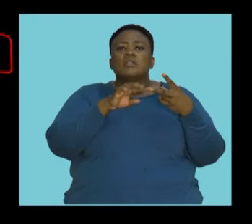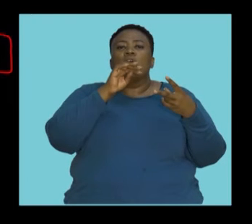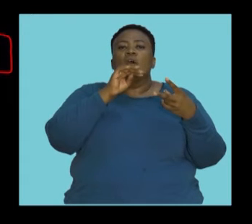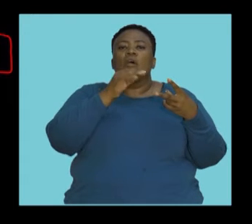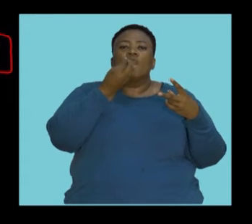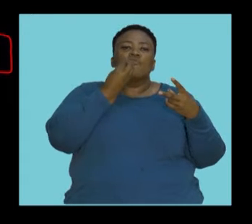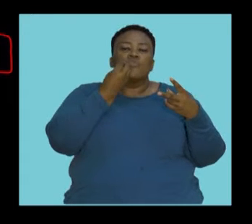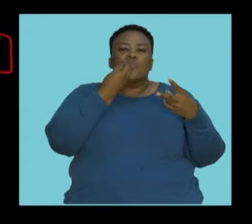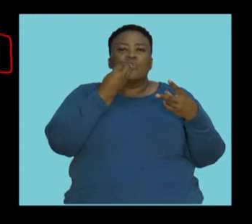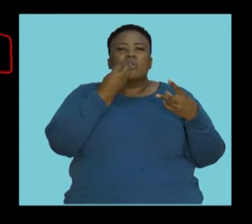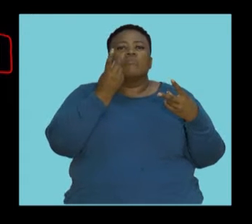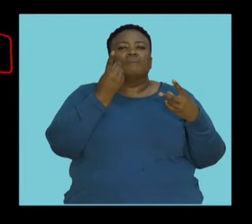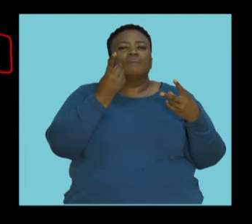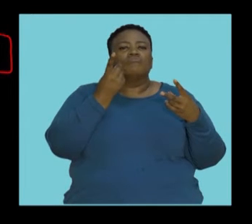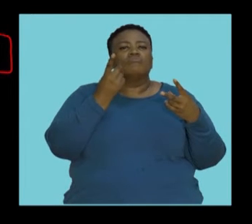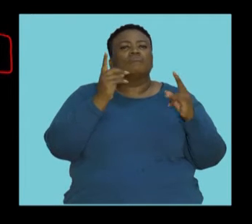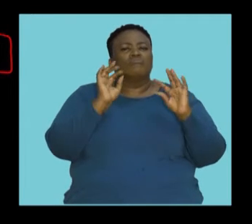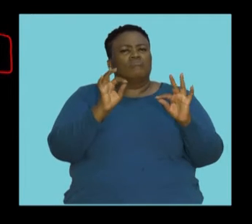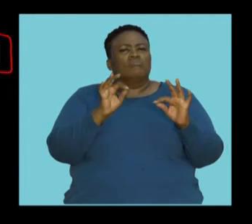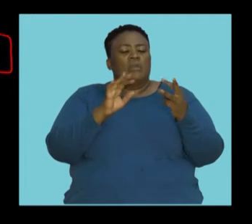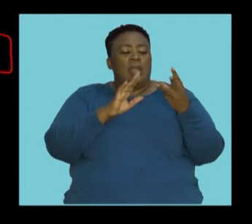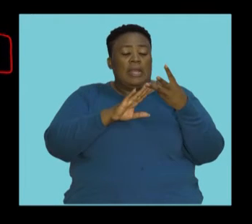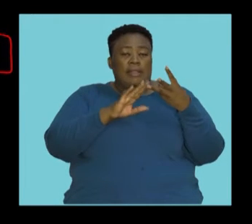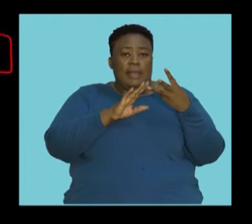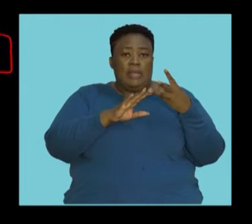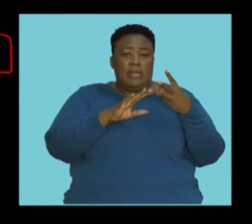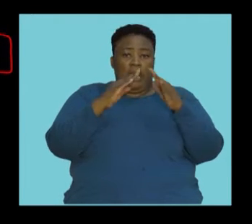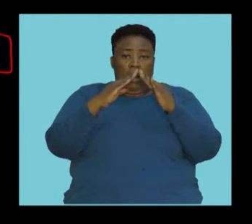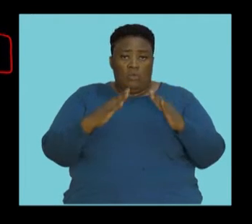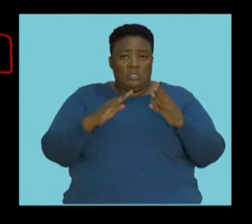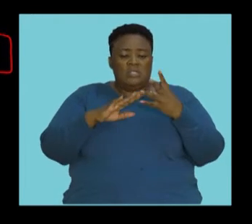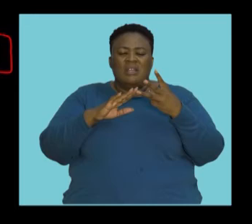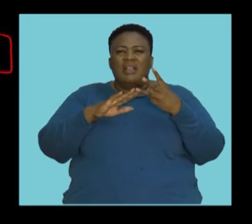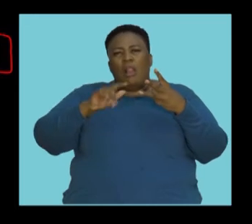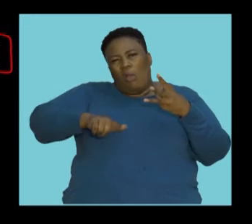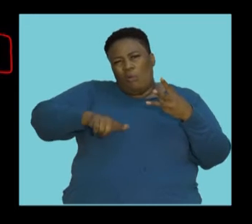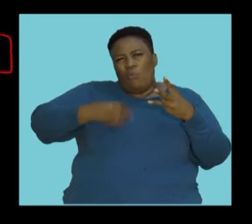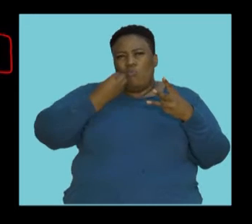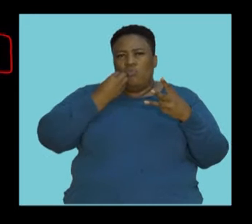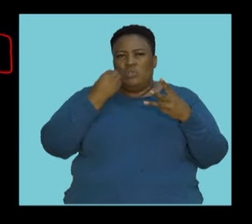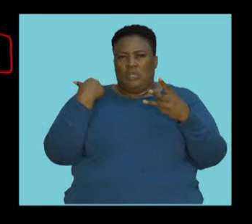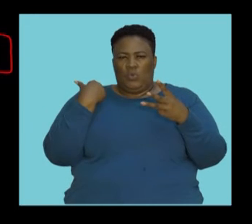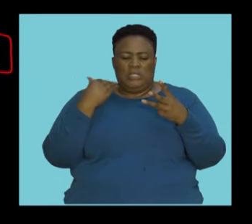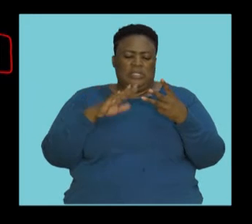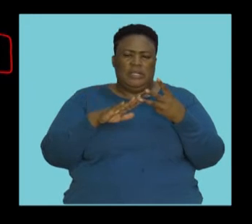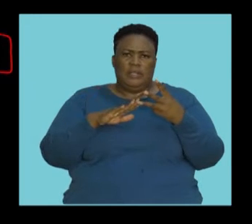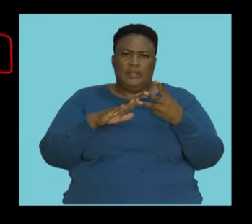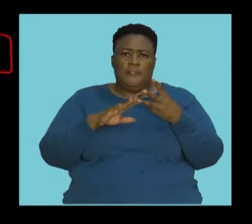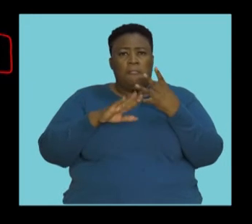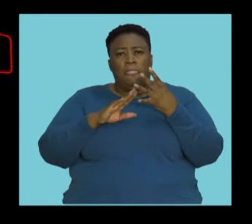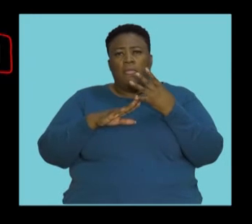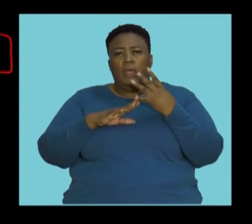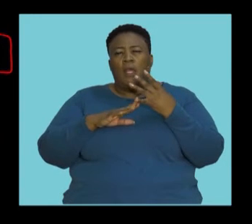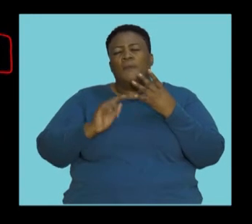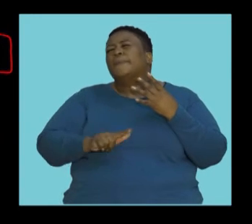category. And households with low food security, that's the third group. And those